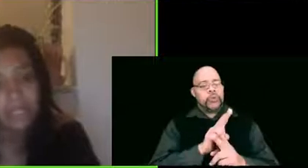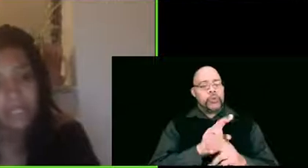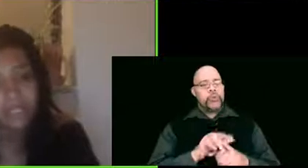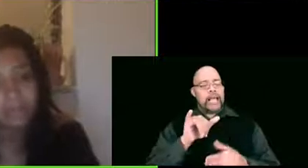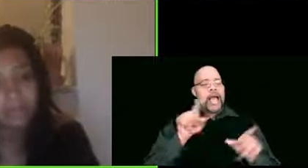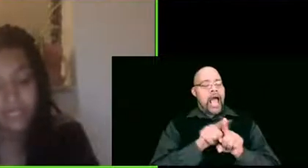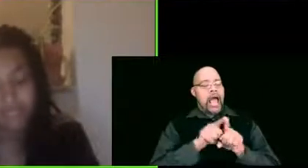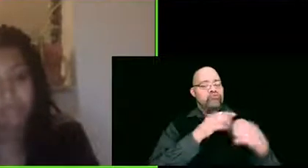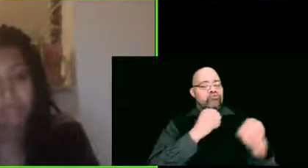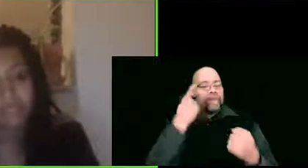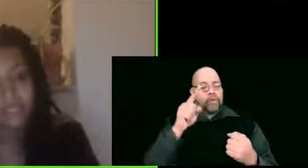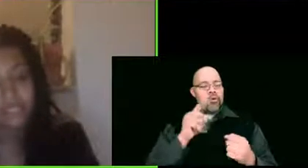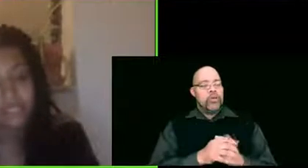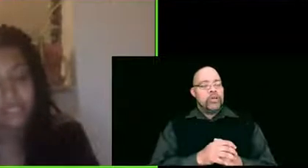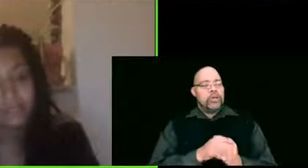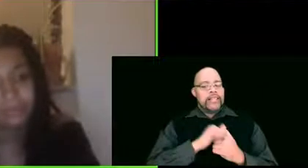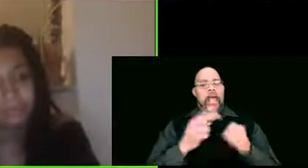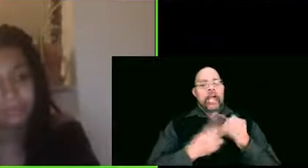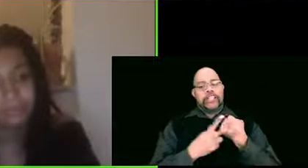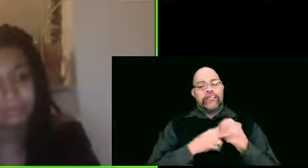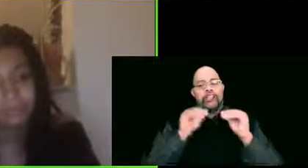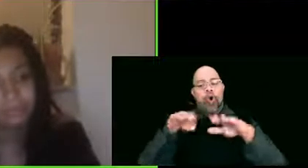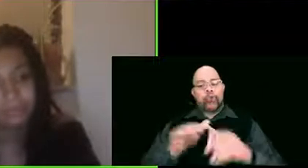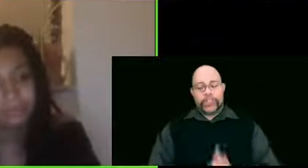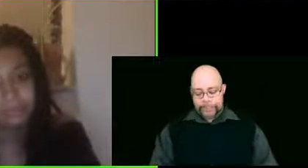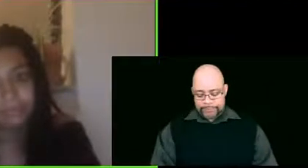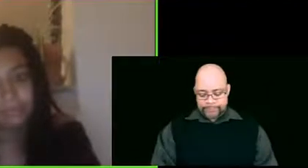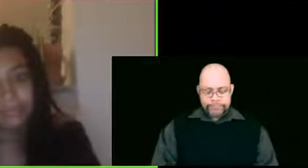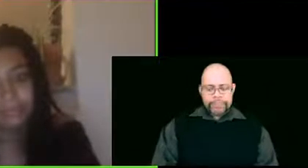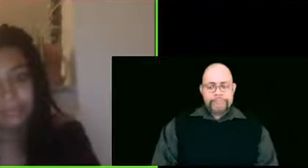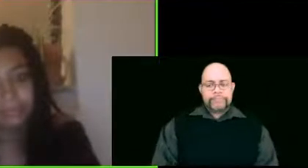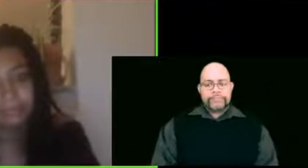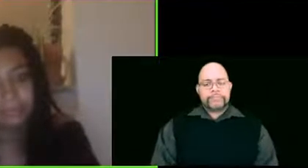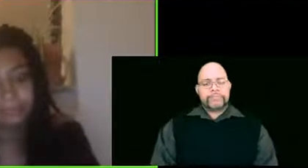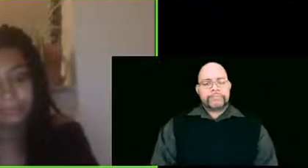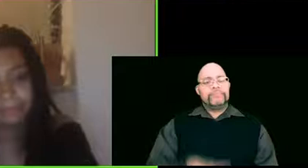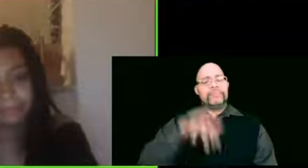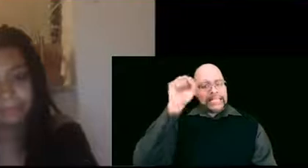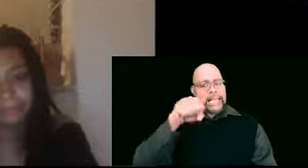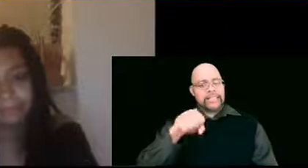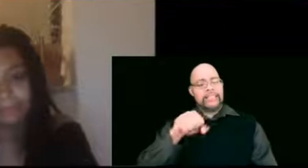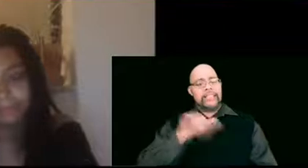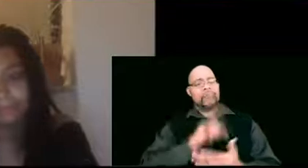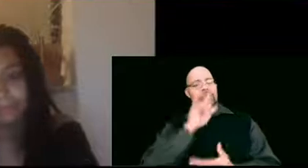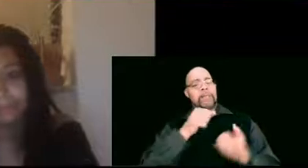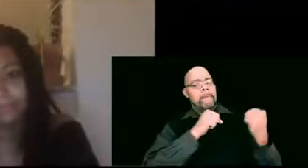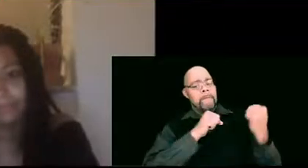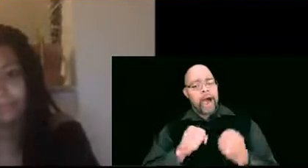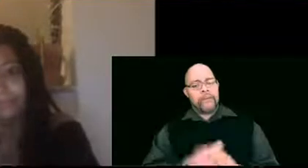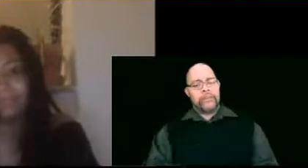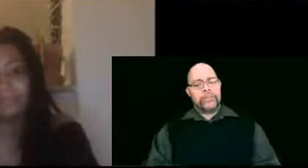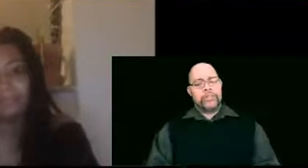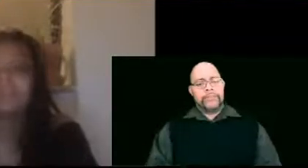be utilizing them as a strength for ocean conservation. Yeah, that's